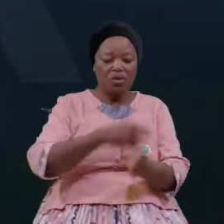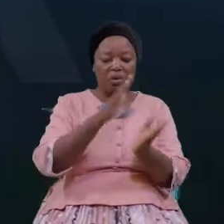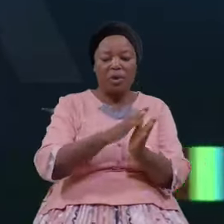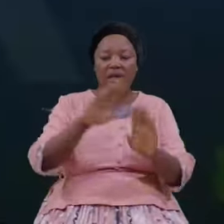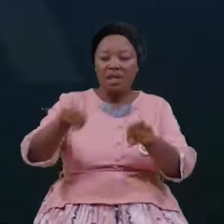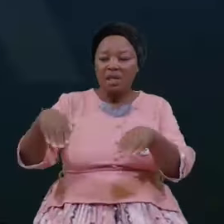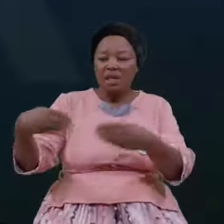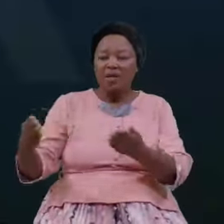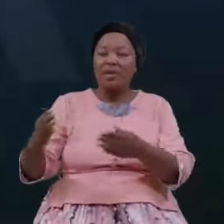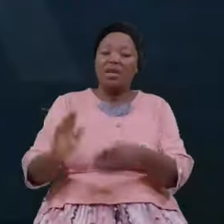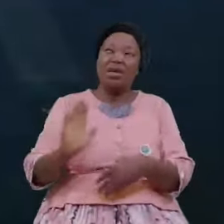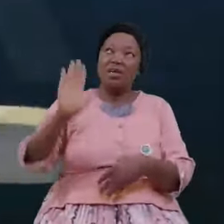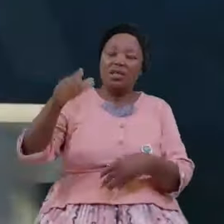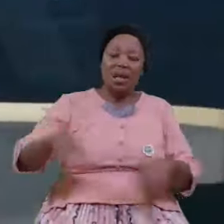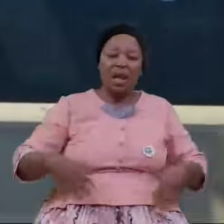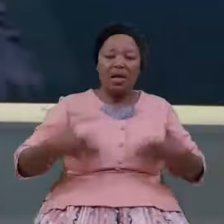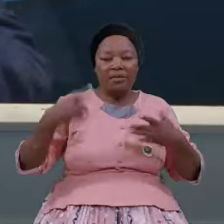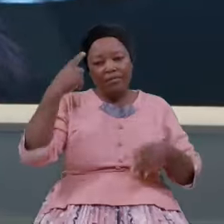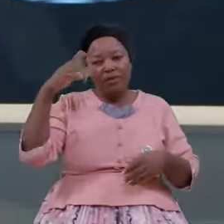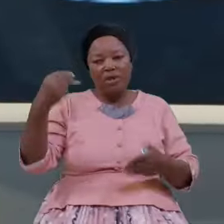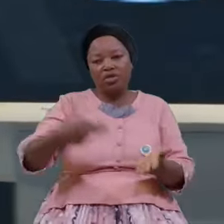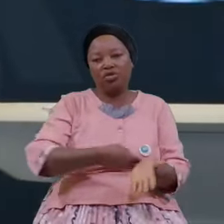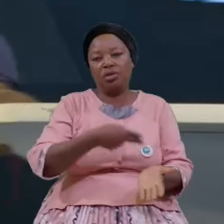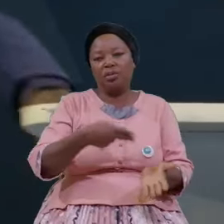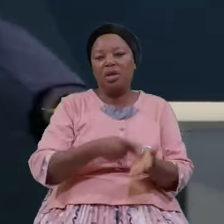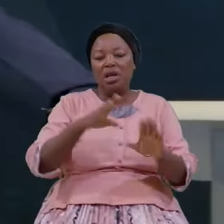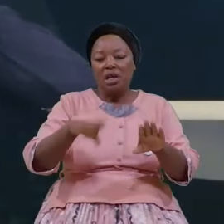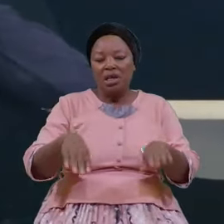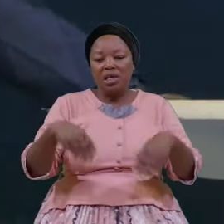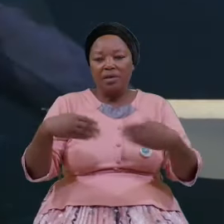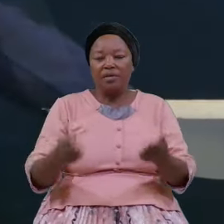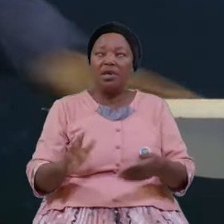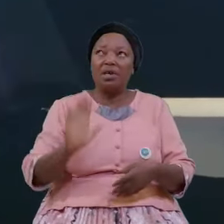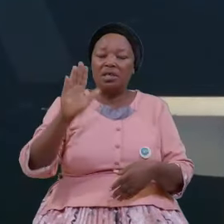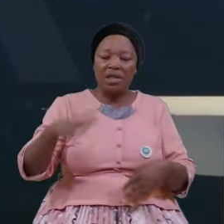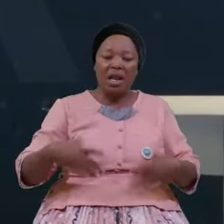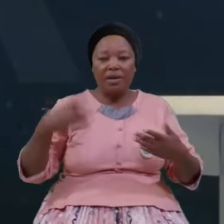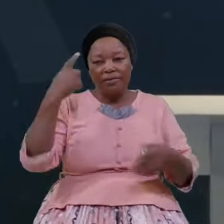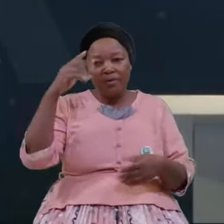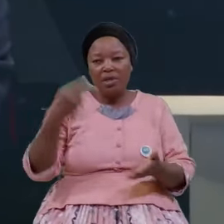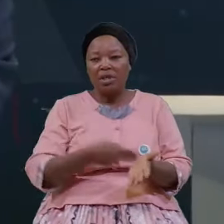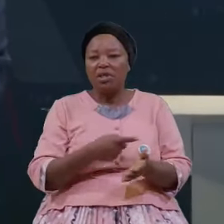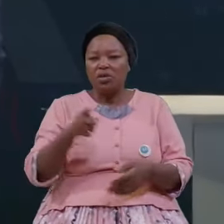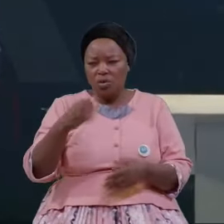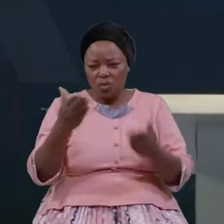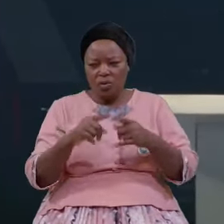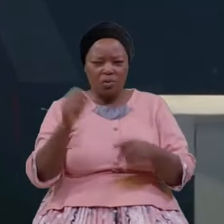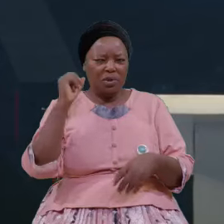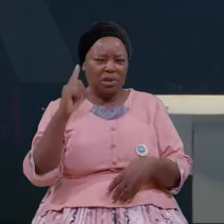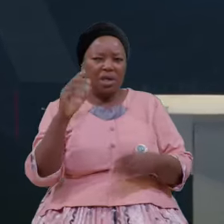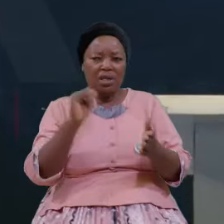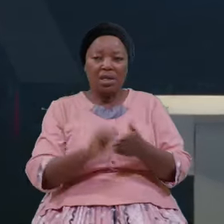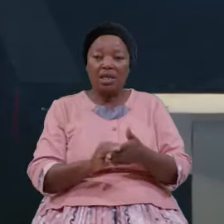the sheep. Giveth his life. You want to understand that